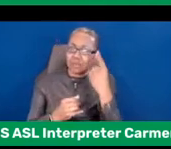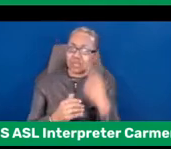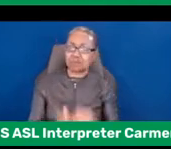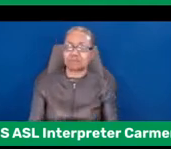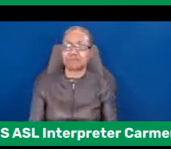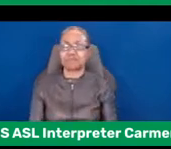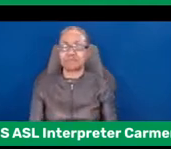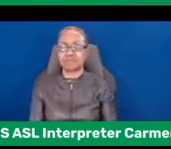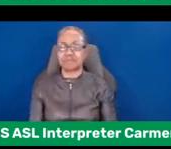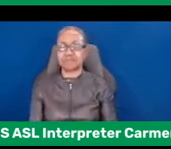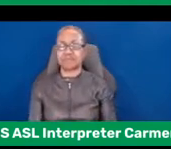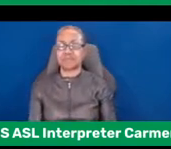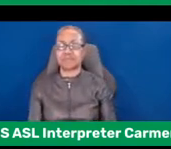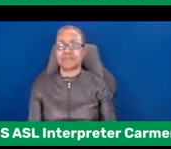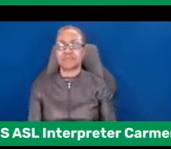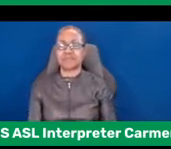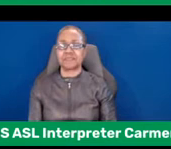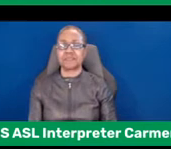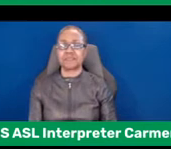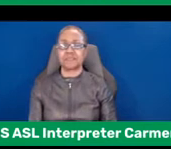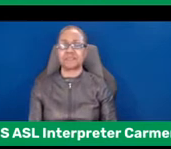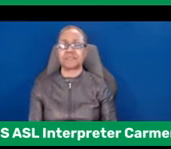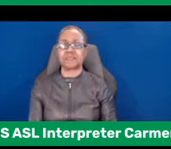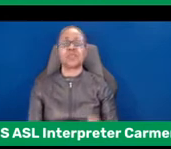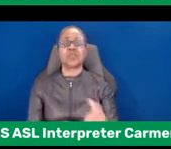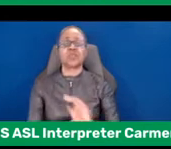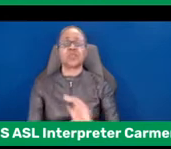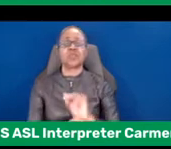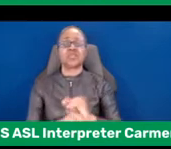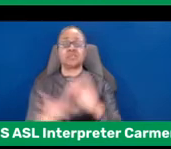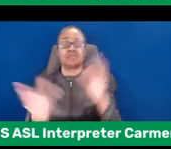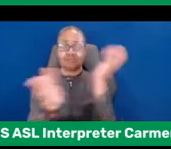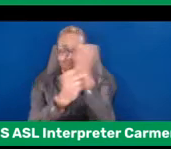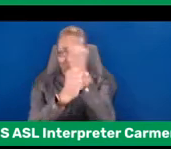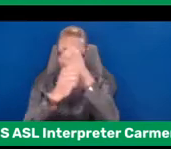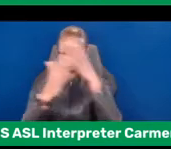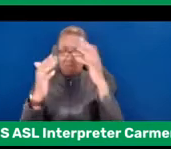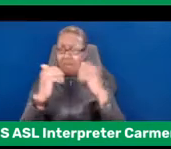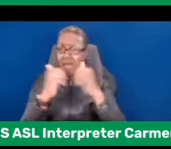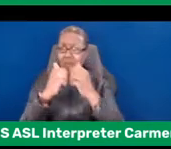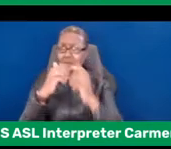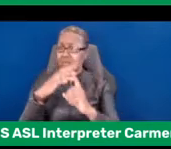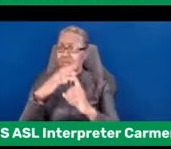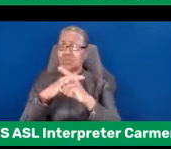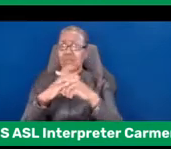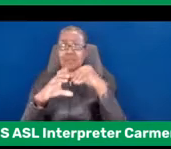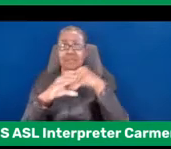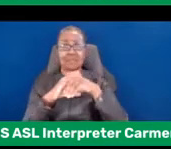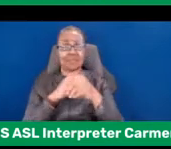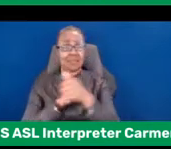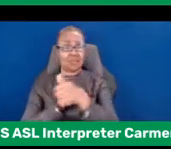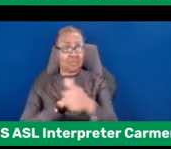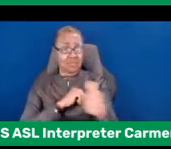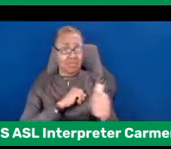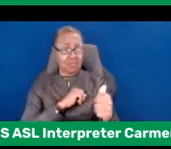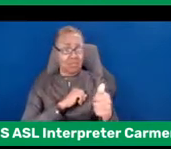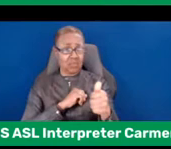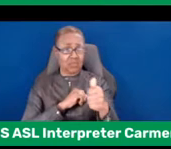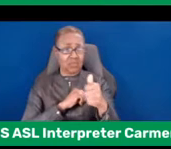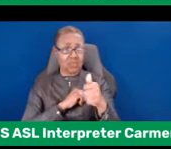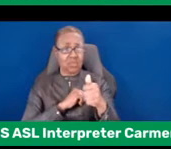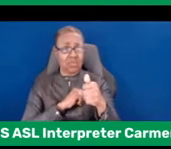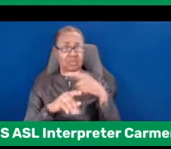I'd ask that you use this visualization, however you conjure it within yourself, to breathe in and